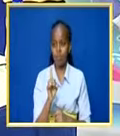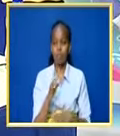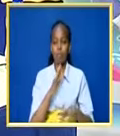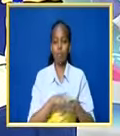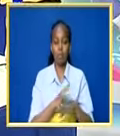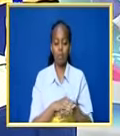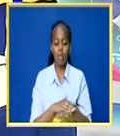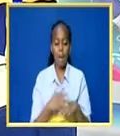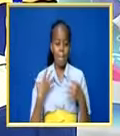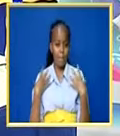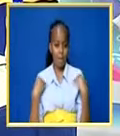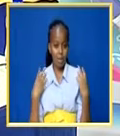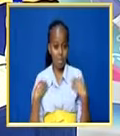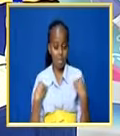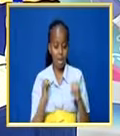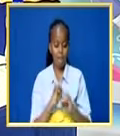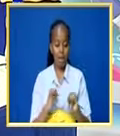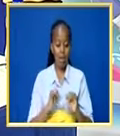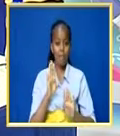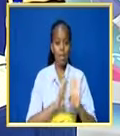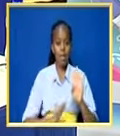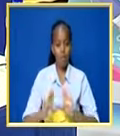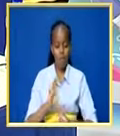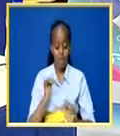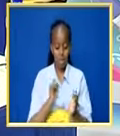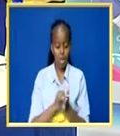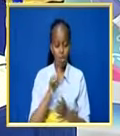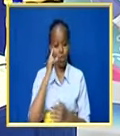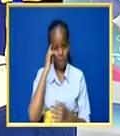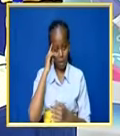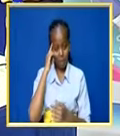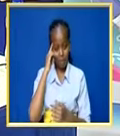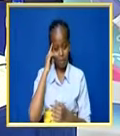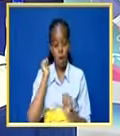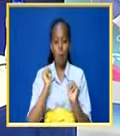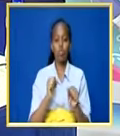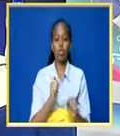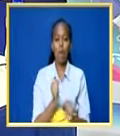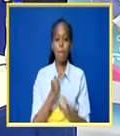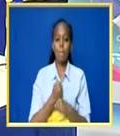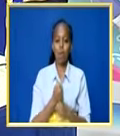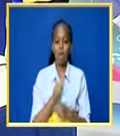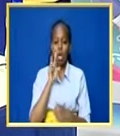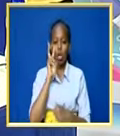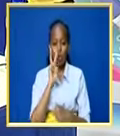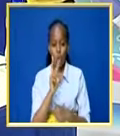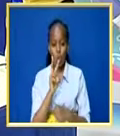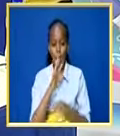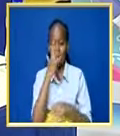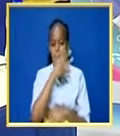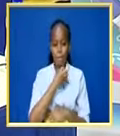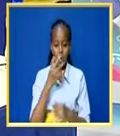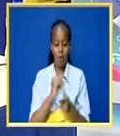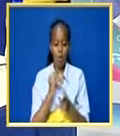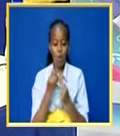good grooming habit uh-huh. that you think can make your appearance look